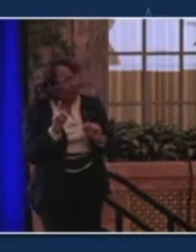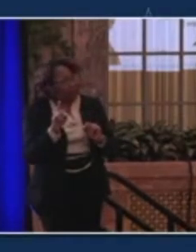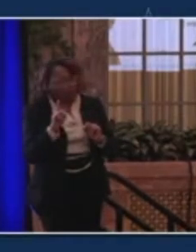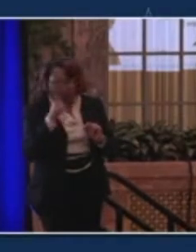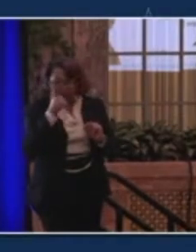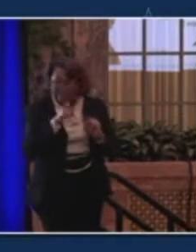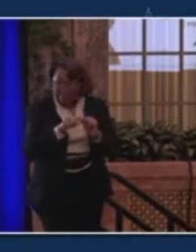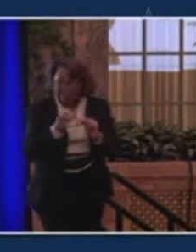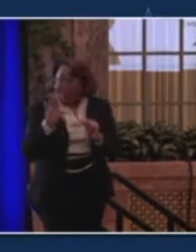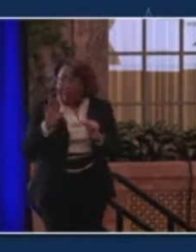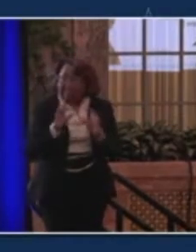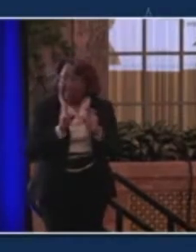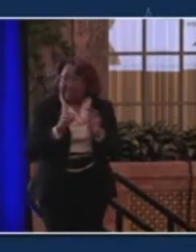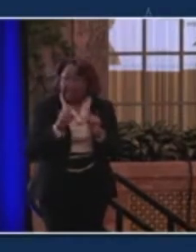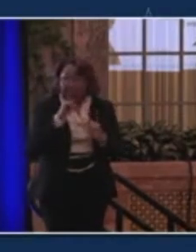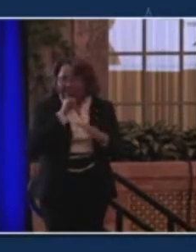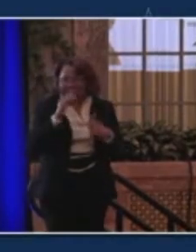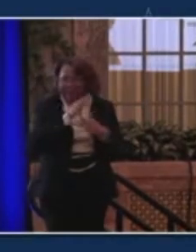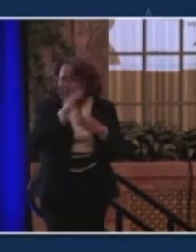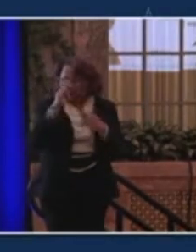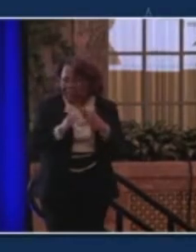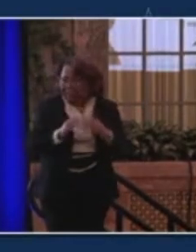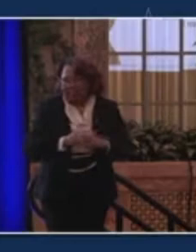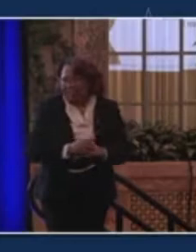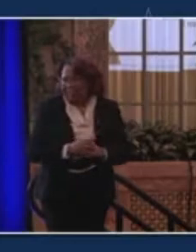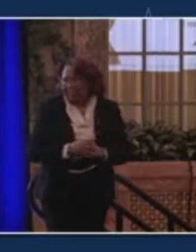is not completed.